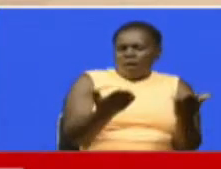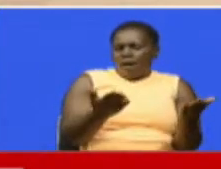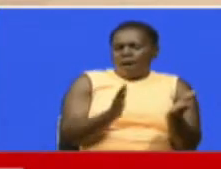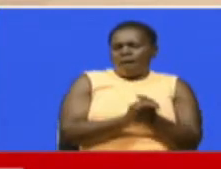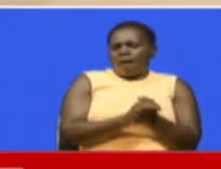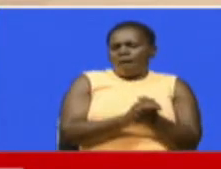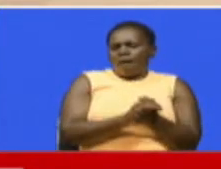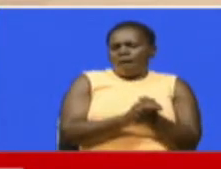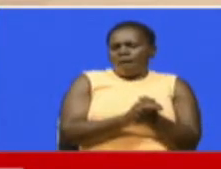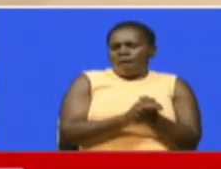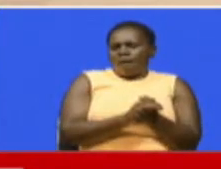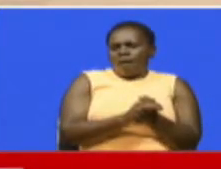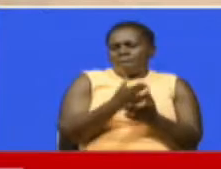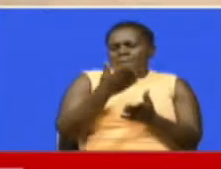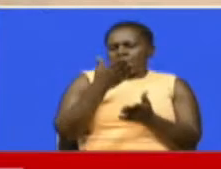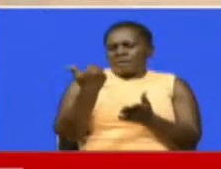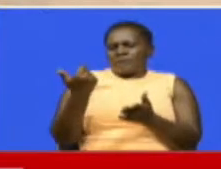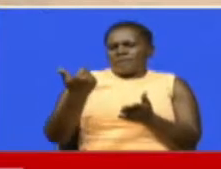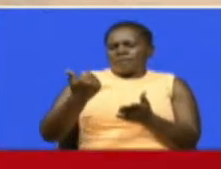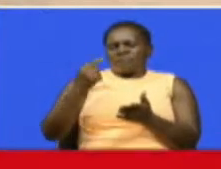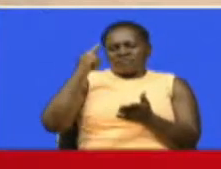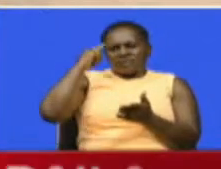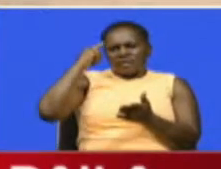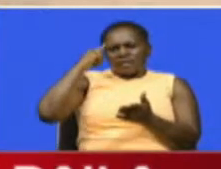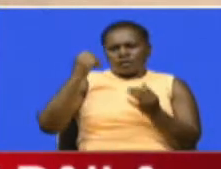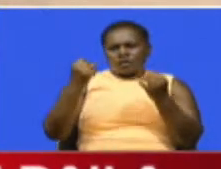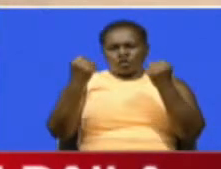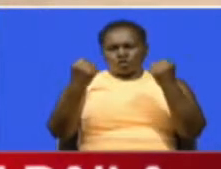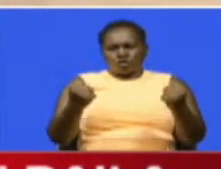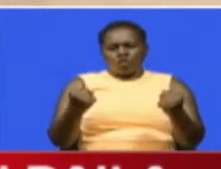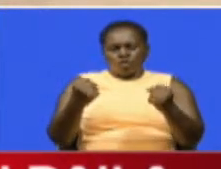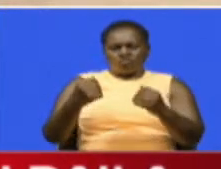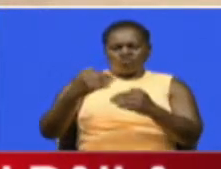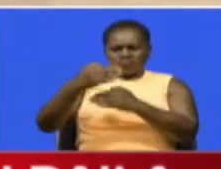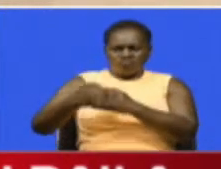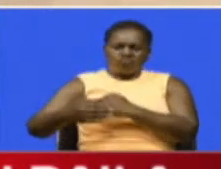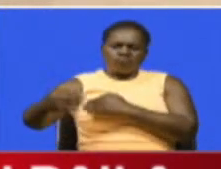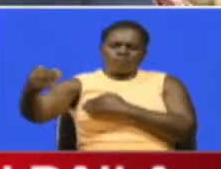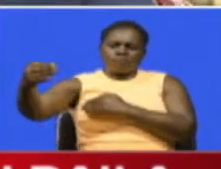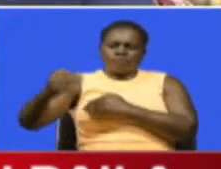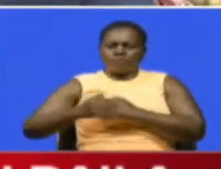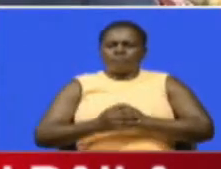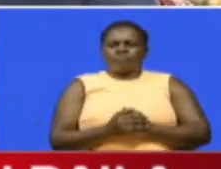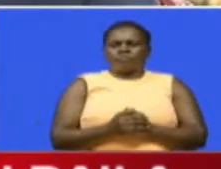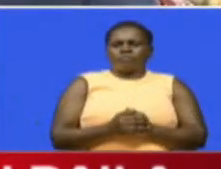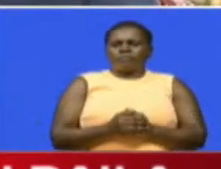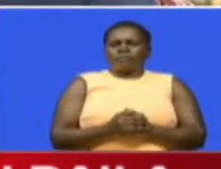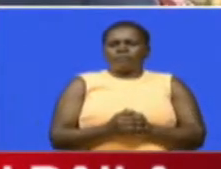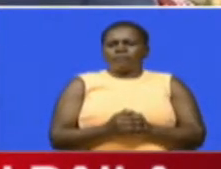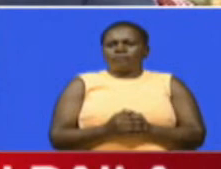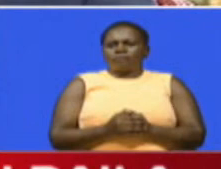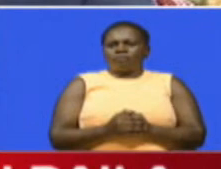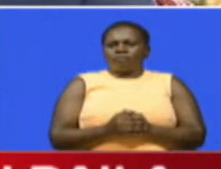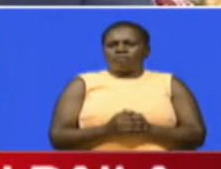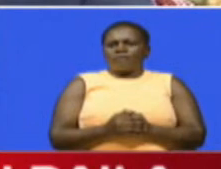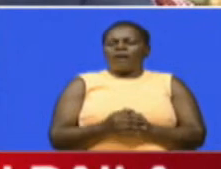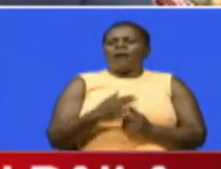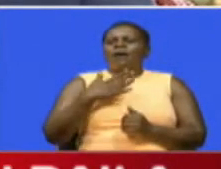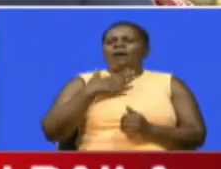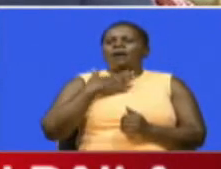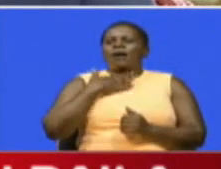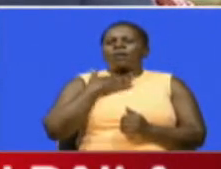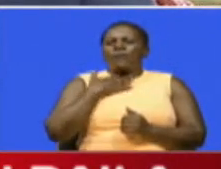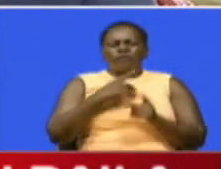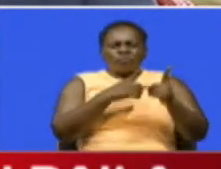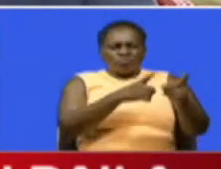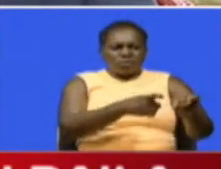been that we should be now thinking of strengthening as we go forward? I don't want to play the blame